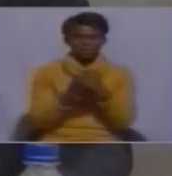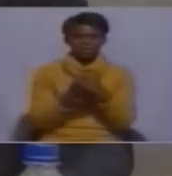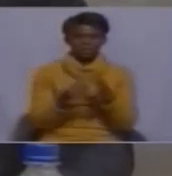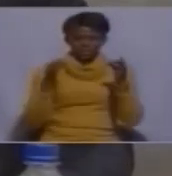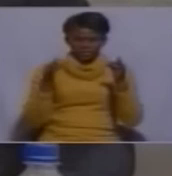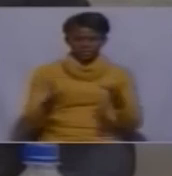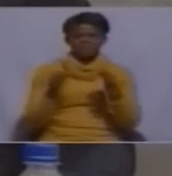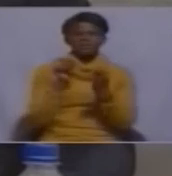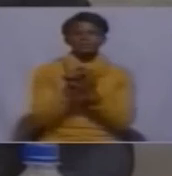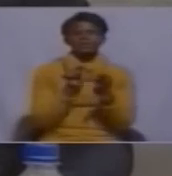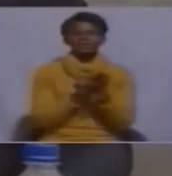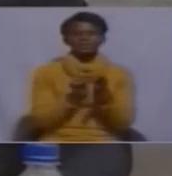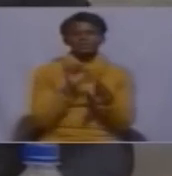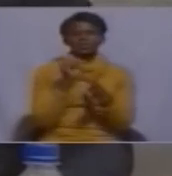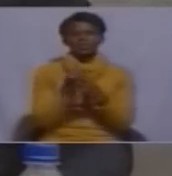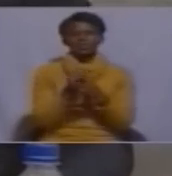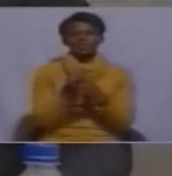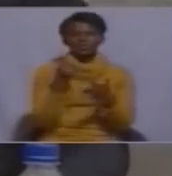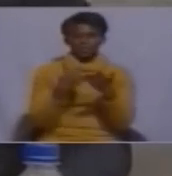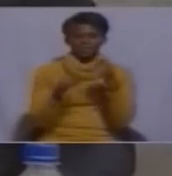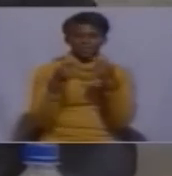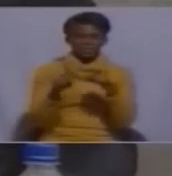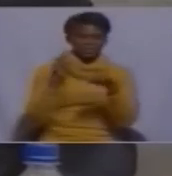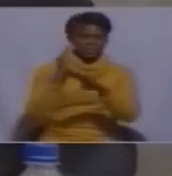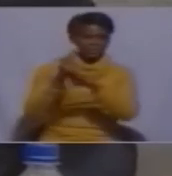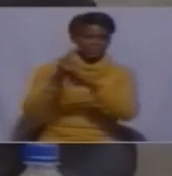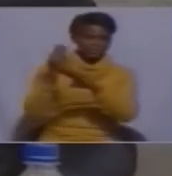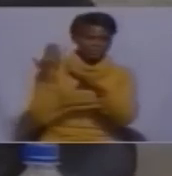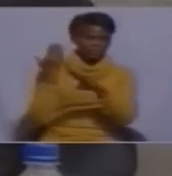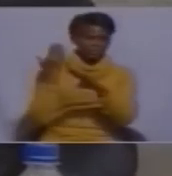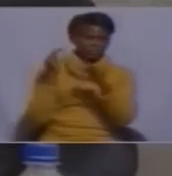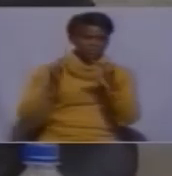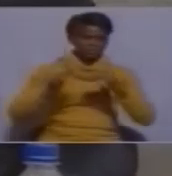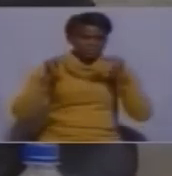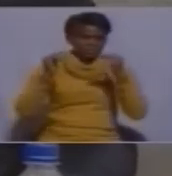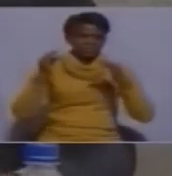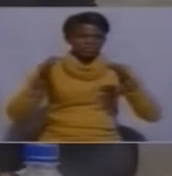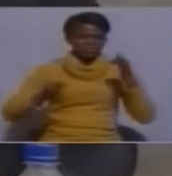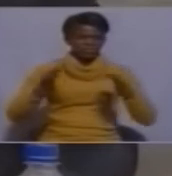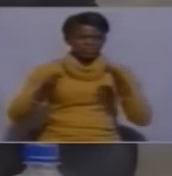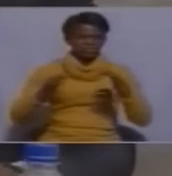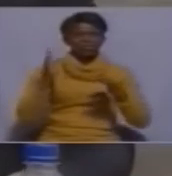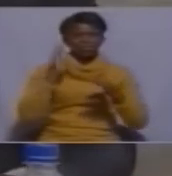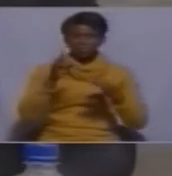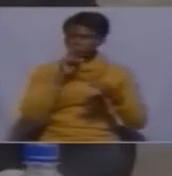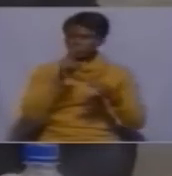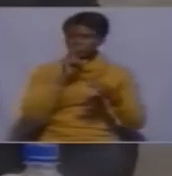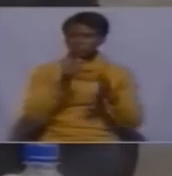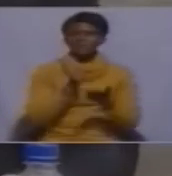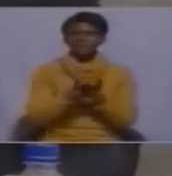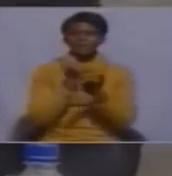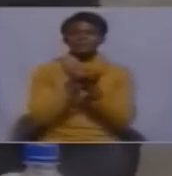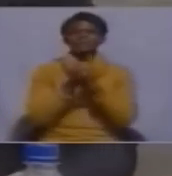judge-made law or the precedent which was made by the earlier Supreme Court will apply, will guide the court right